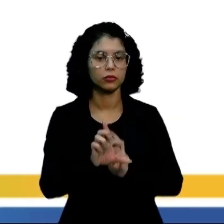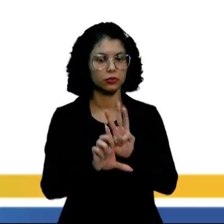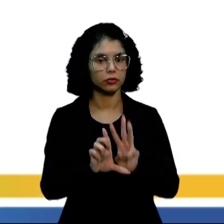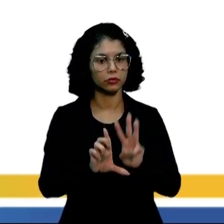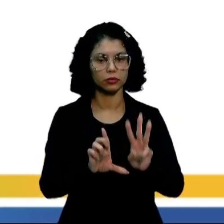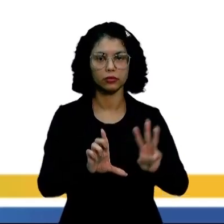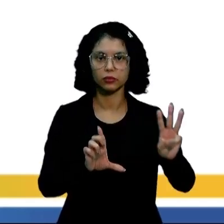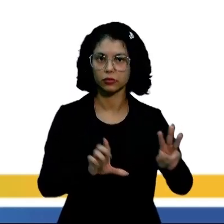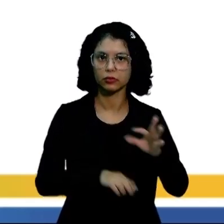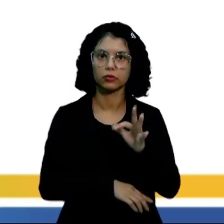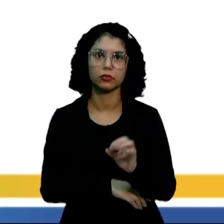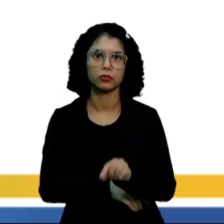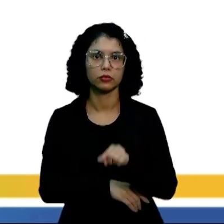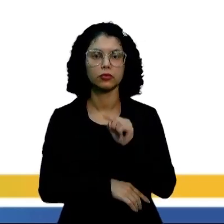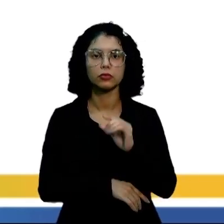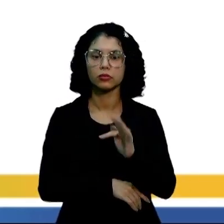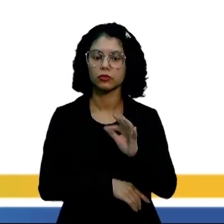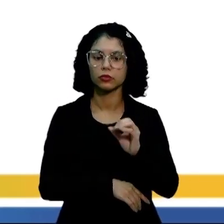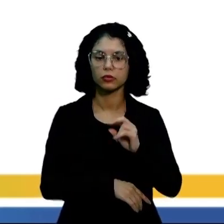no site